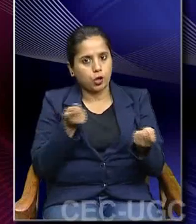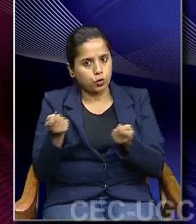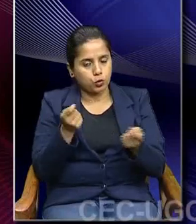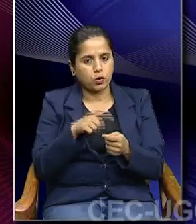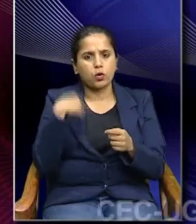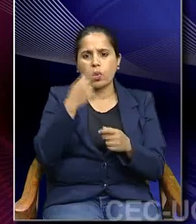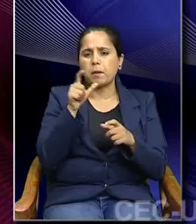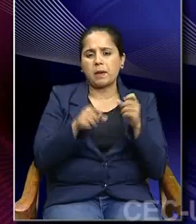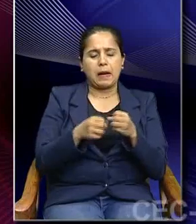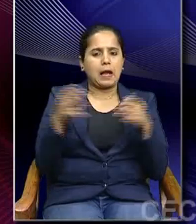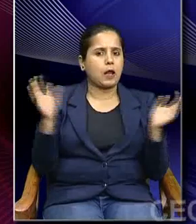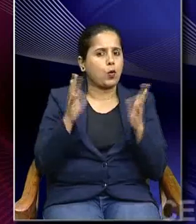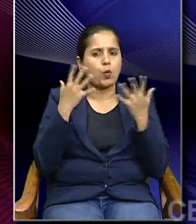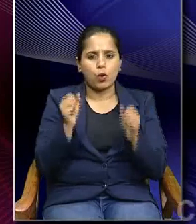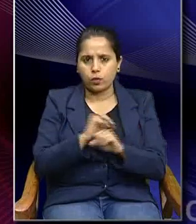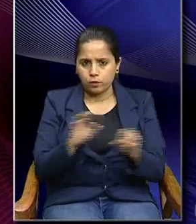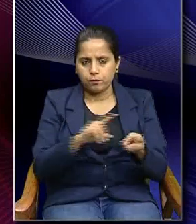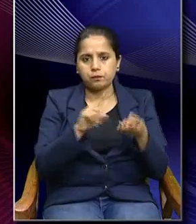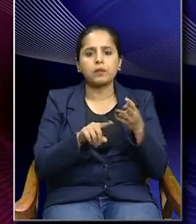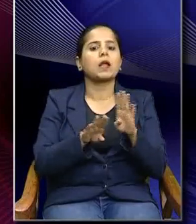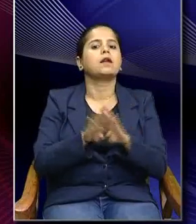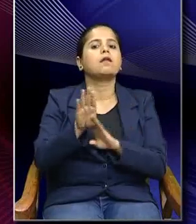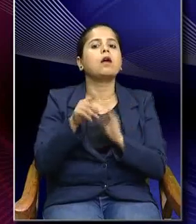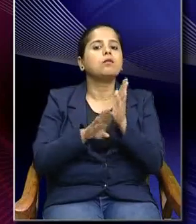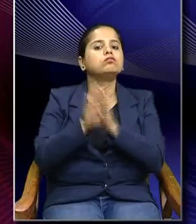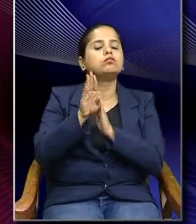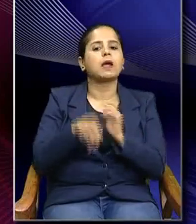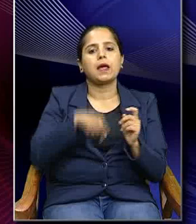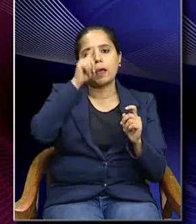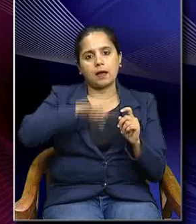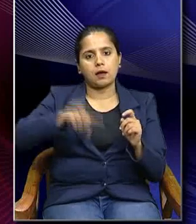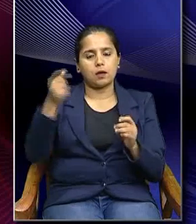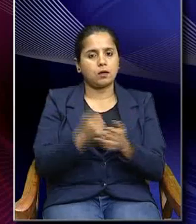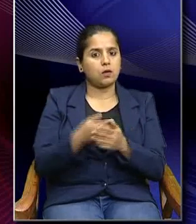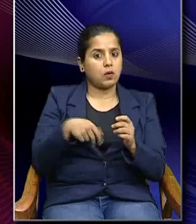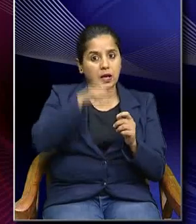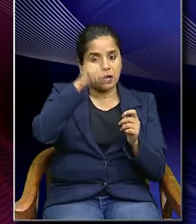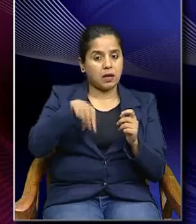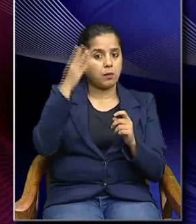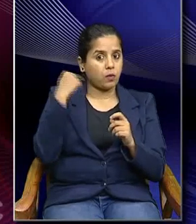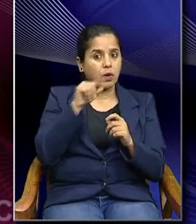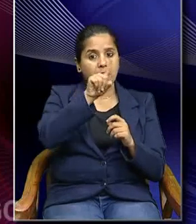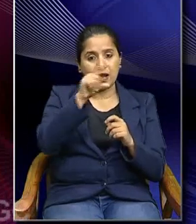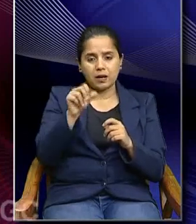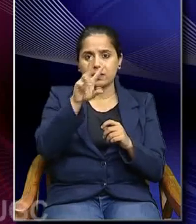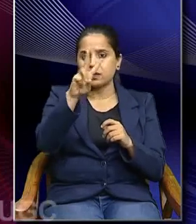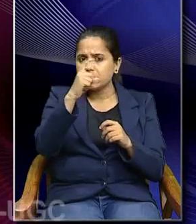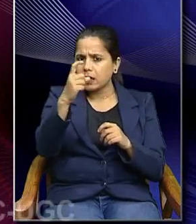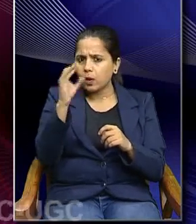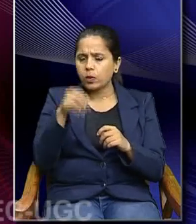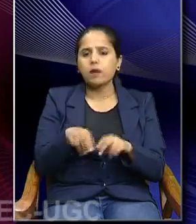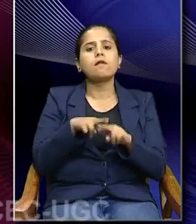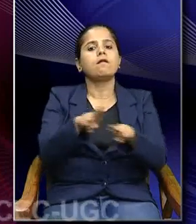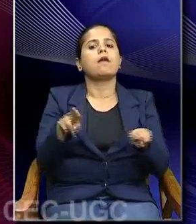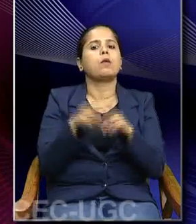unwanted population growth, and the development of the nation. Since 1970, it was named as Family